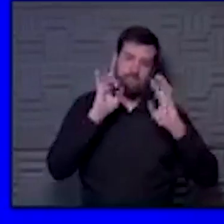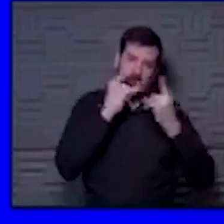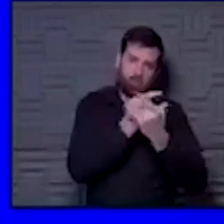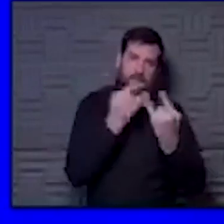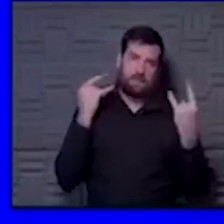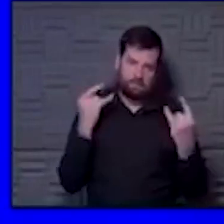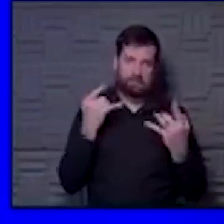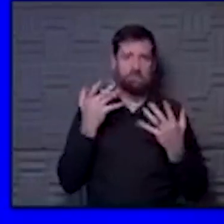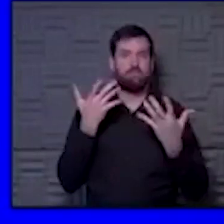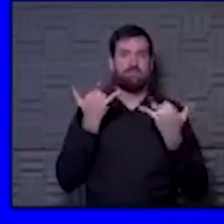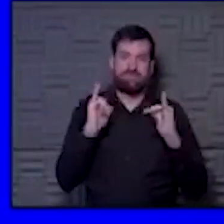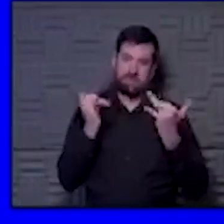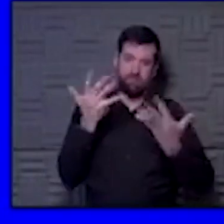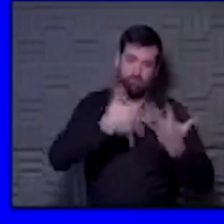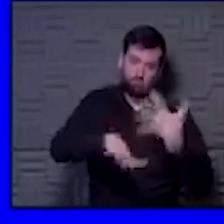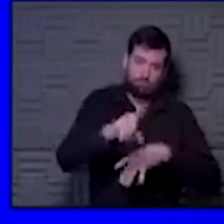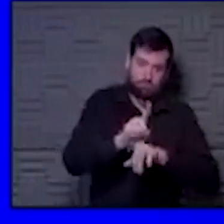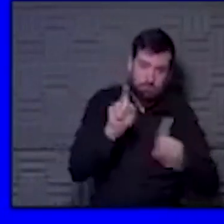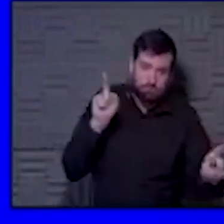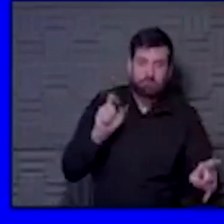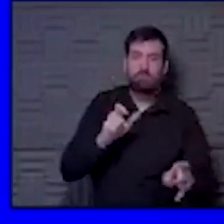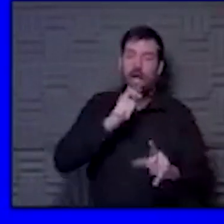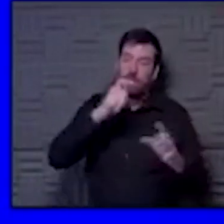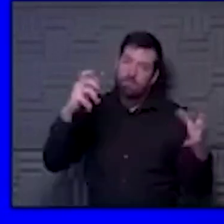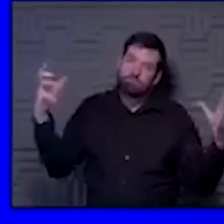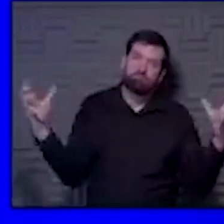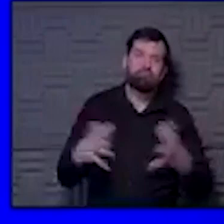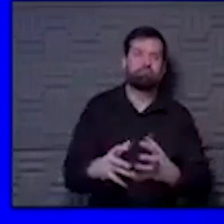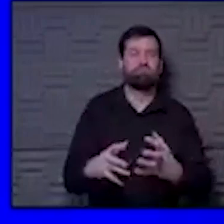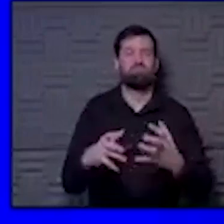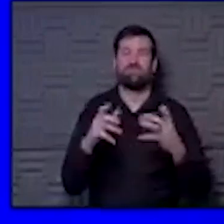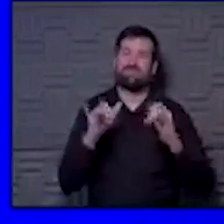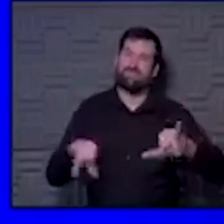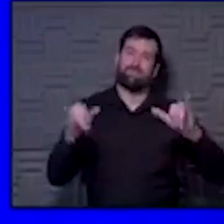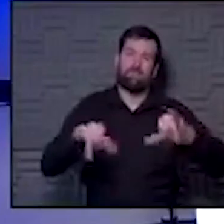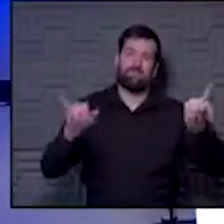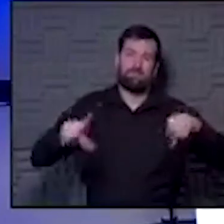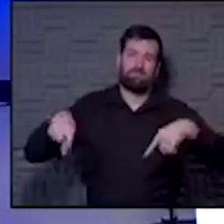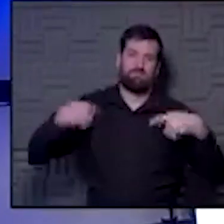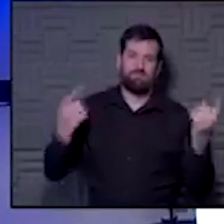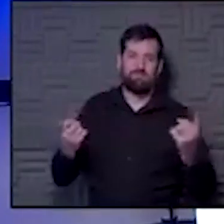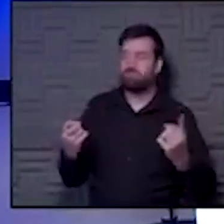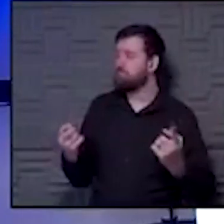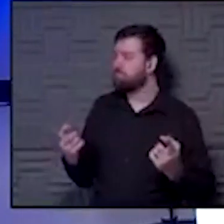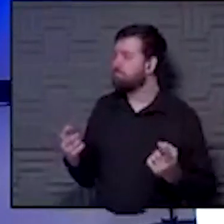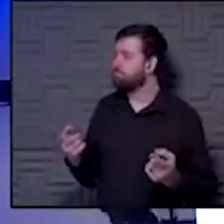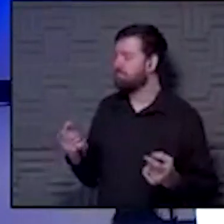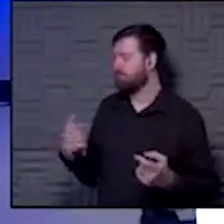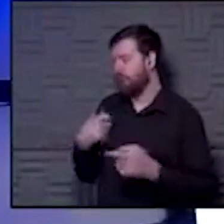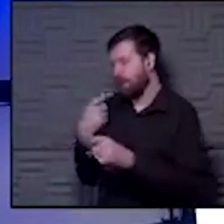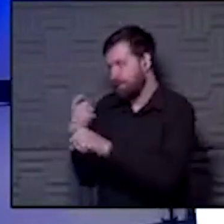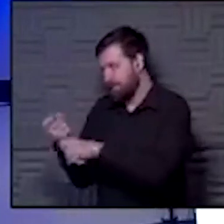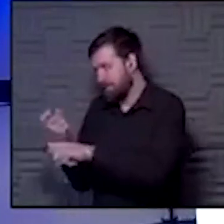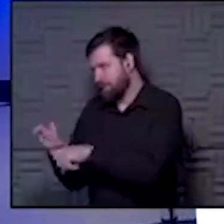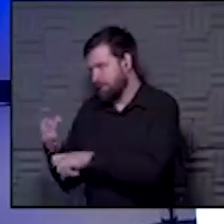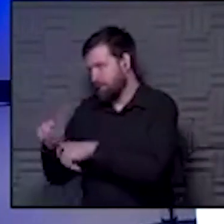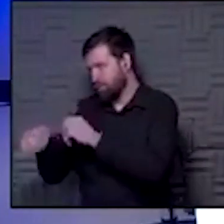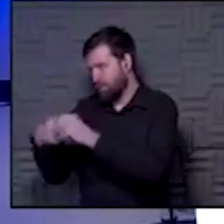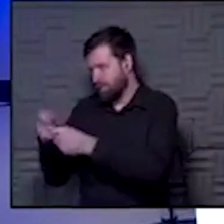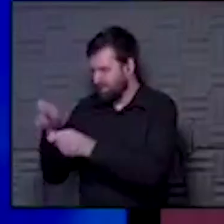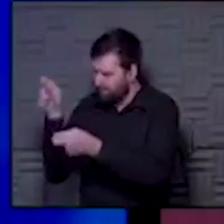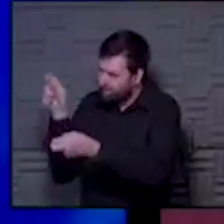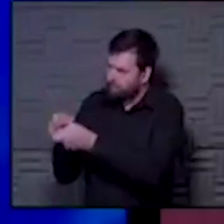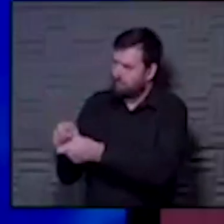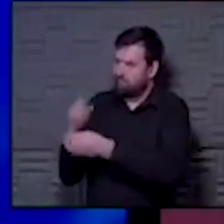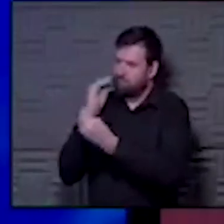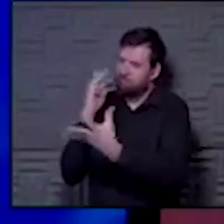mask, physically distance, not meet in large groups, and do those things that we've talked about. And I think you've hit on the right. I'm teasing you about the exact data, what he said,